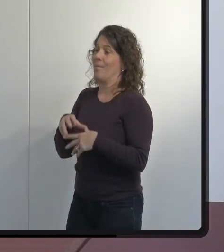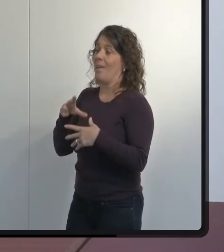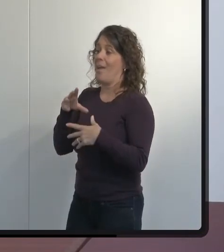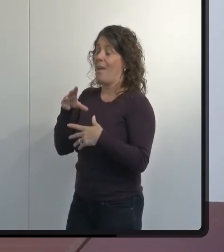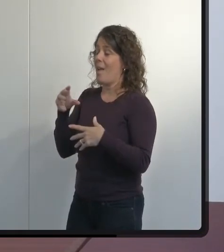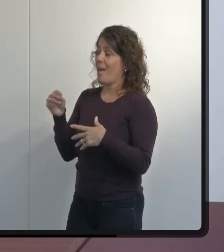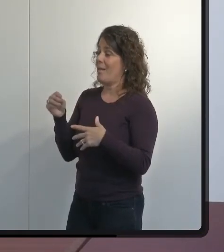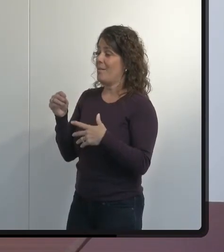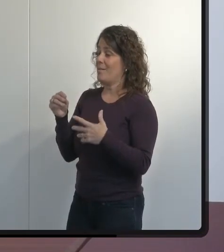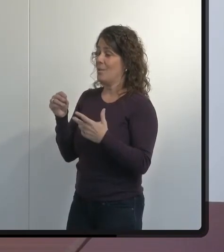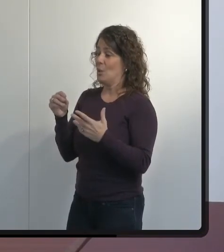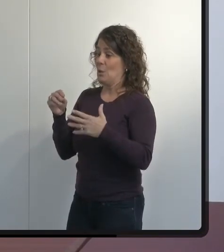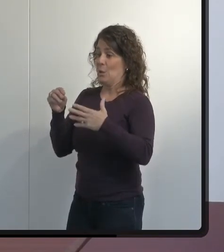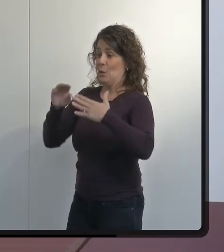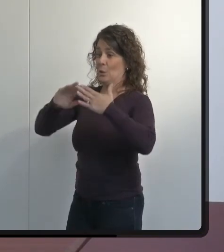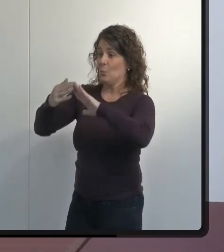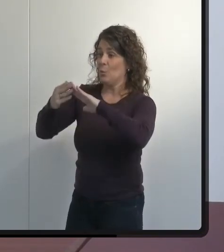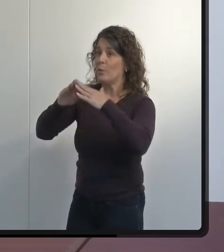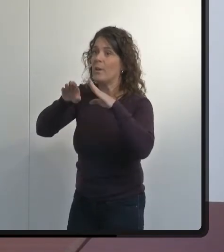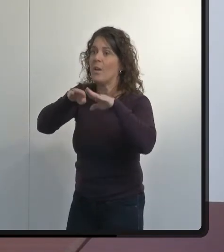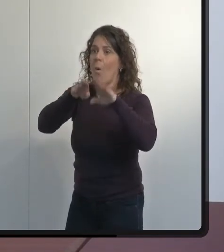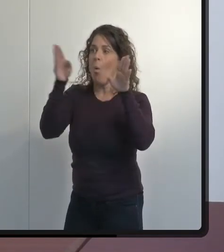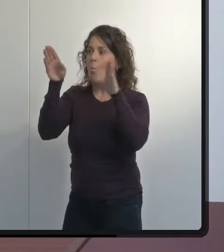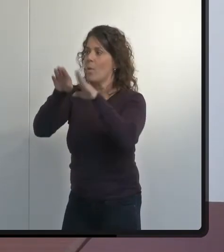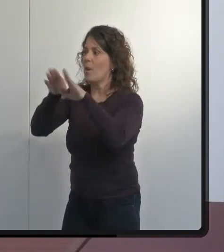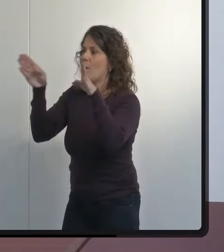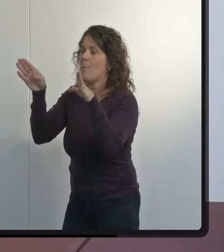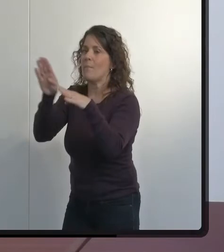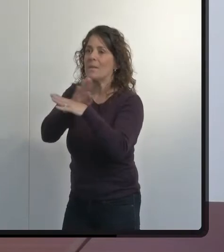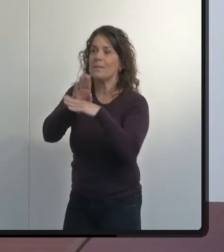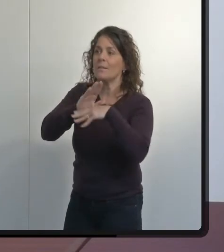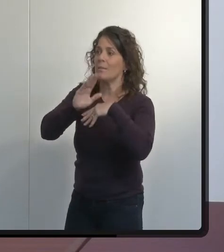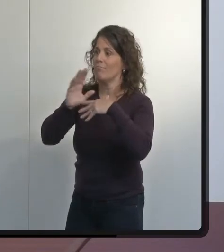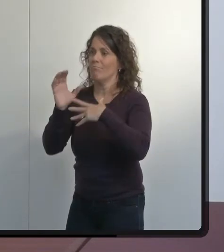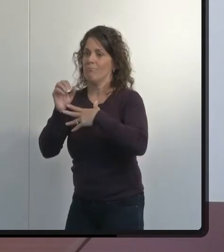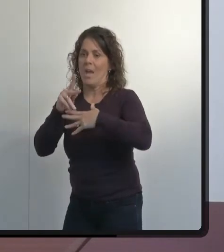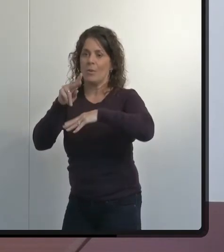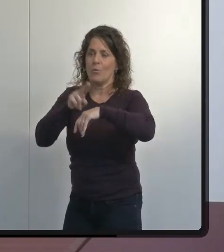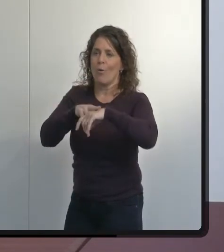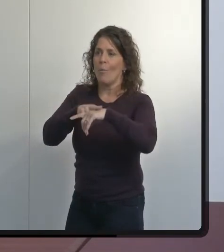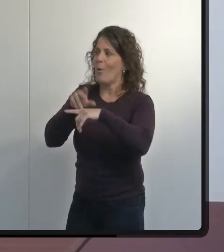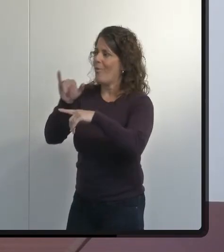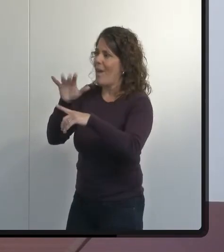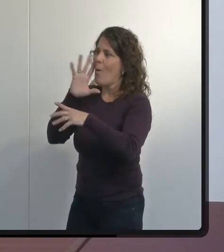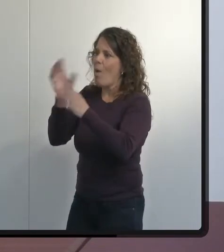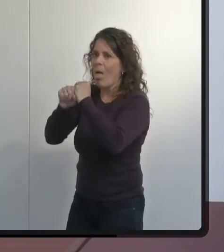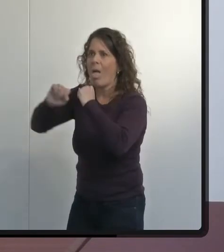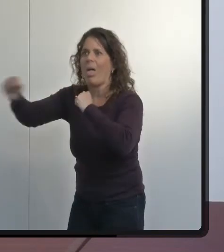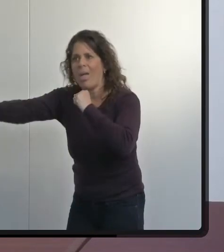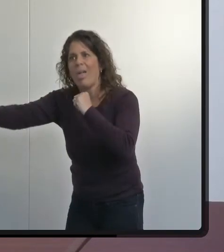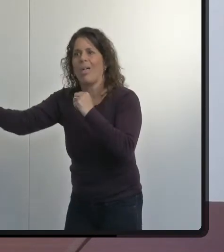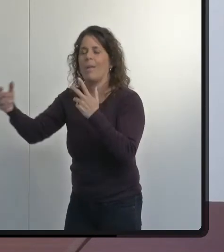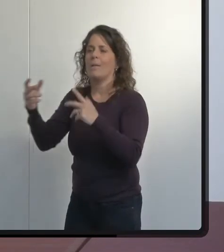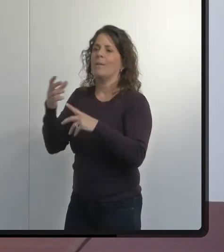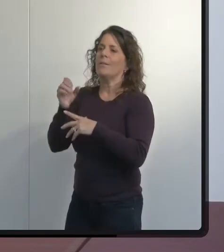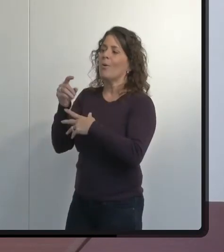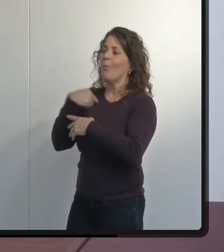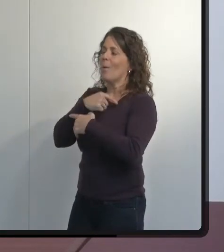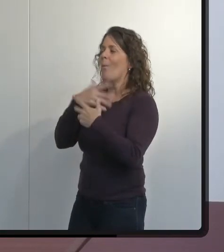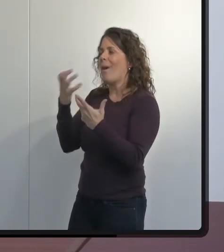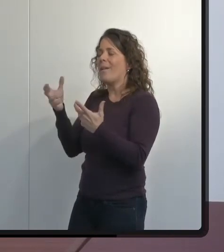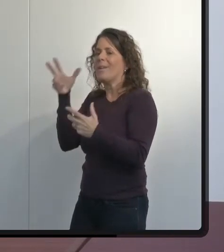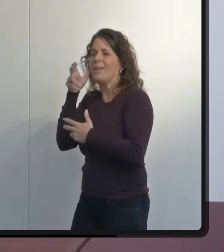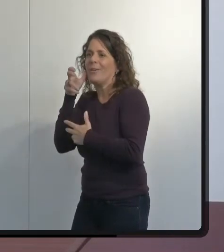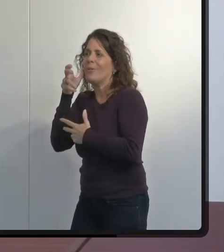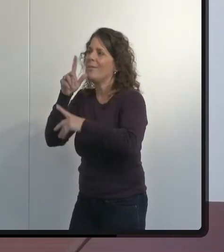to getting the community opened up. Again, we want to hear from people. We'd like to hear, you know, different views about how